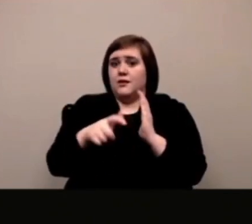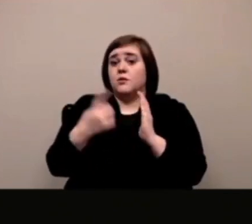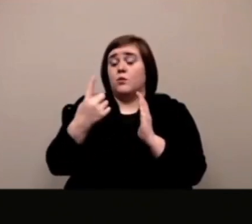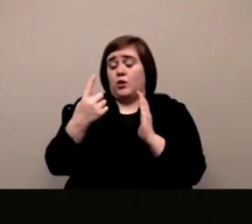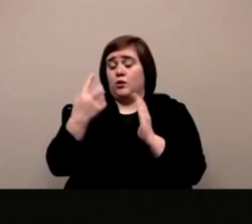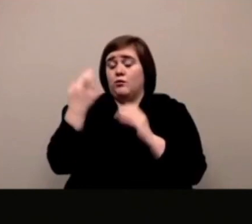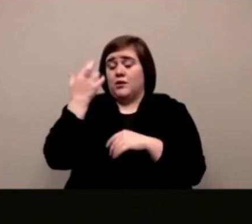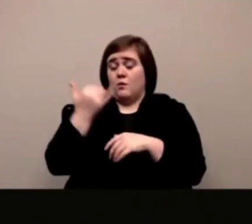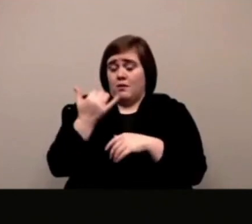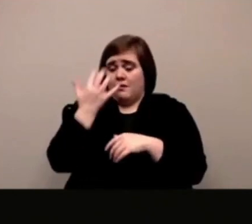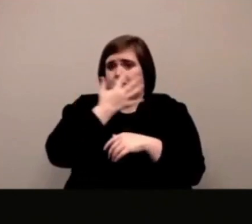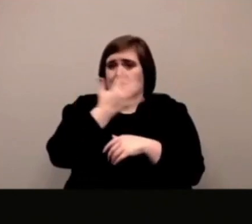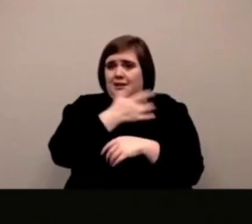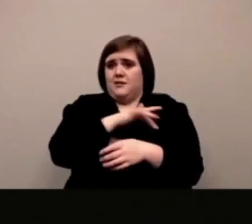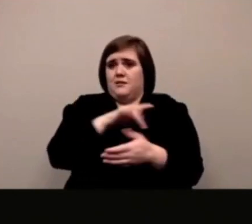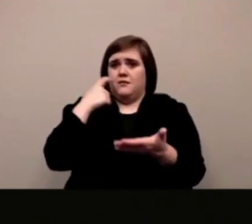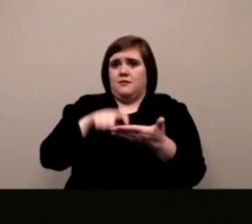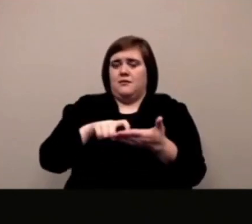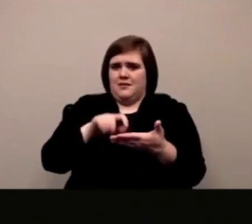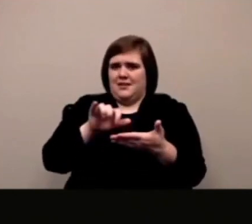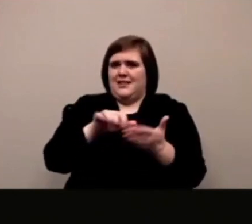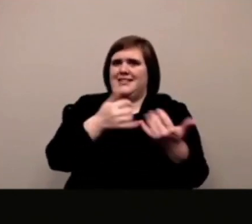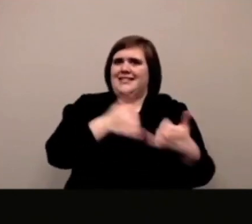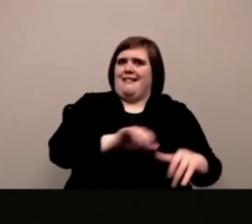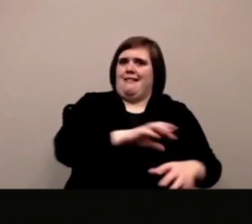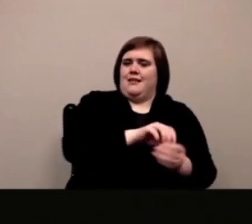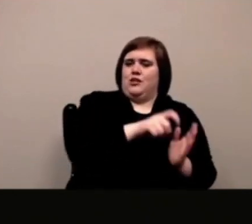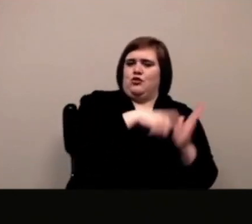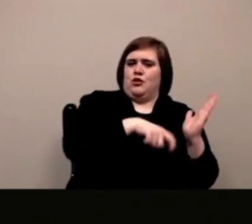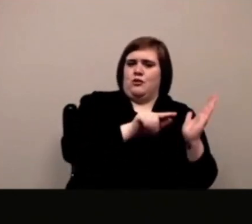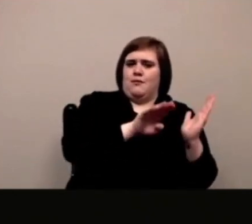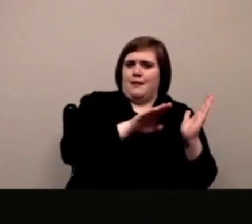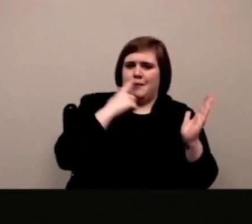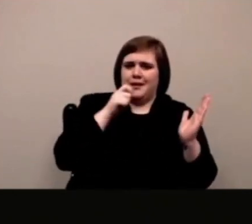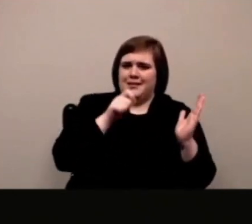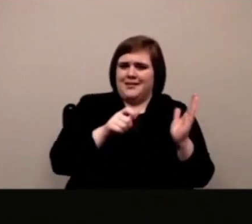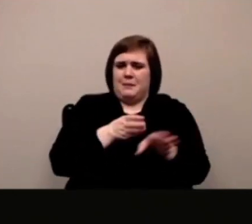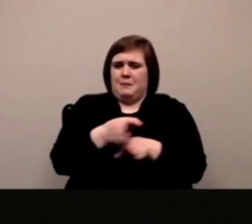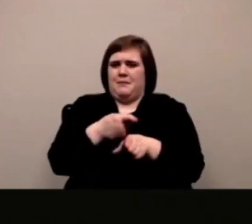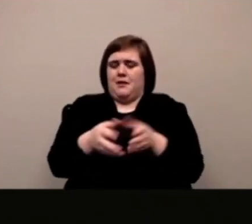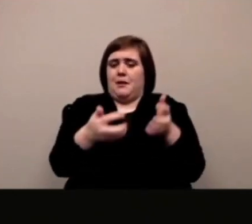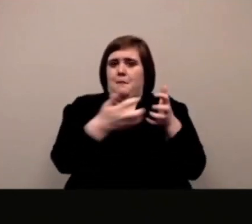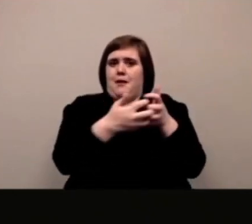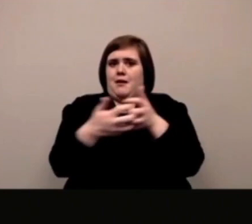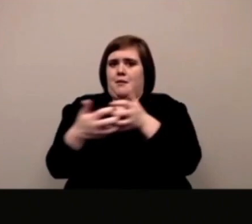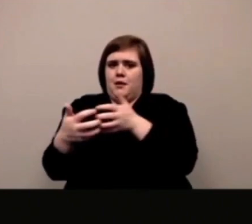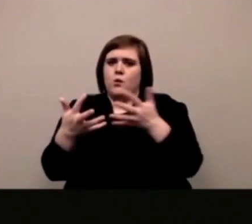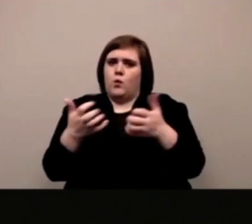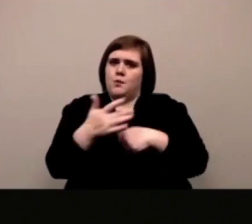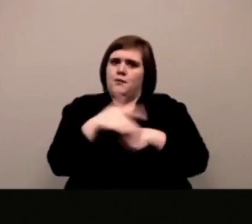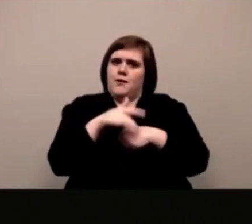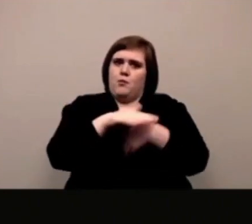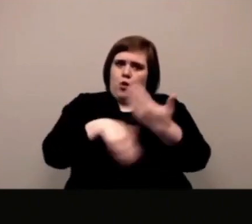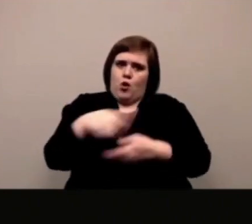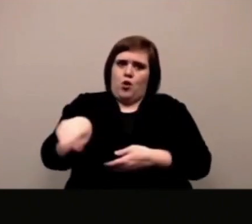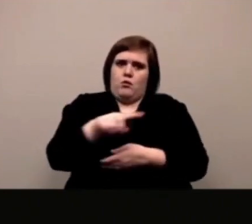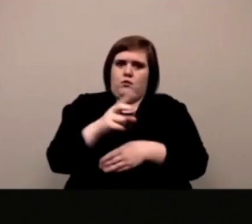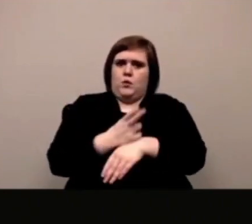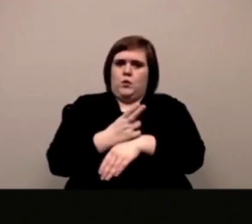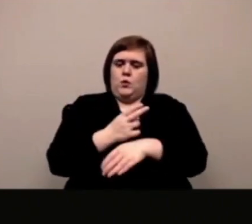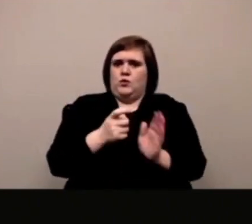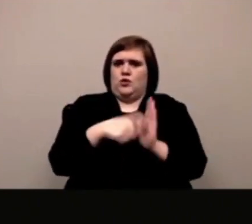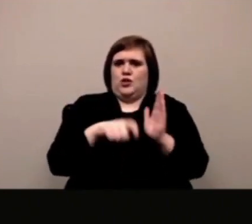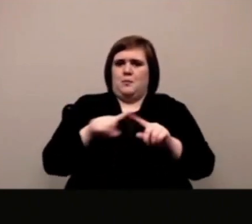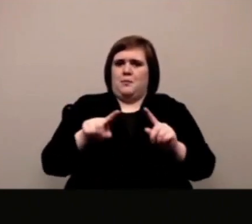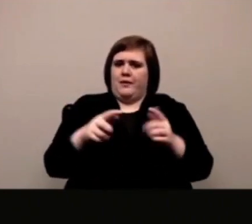sensing is still in Scratch Lab instead of the main version of Scratch, because the compatibility across, we want it to be available to everyone that uses Scratch, but the compatibility